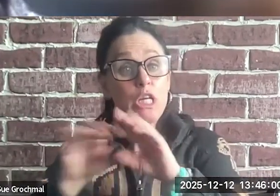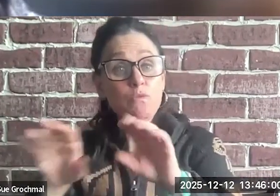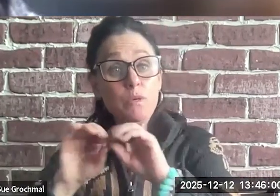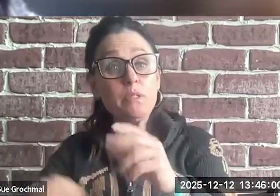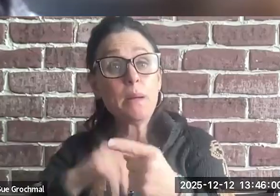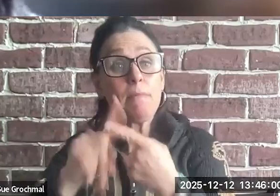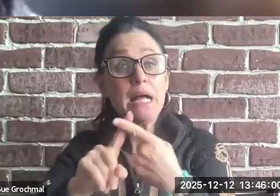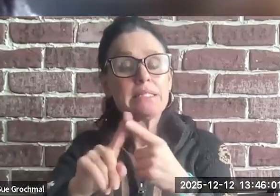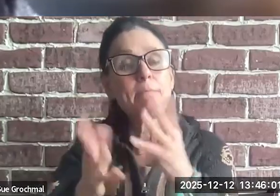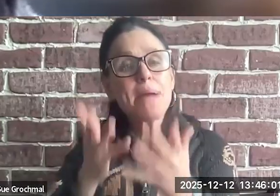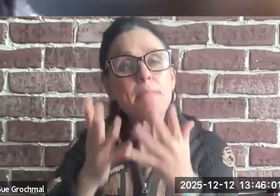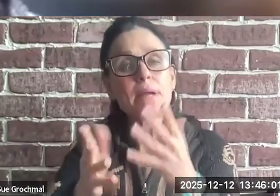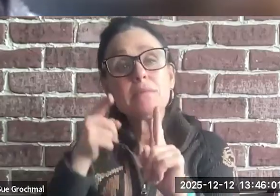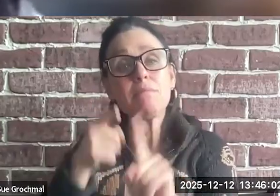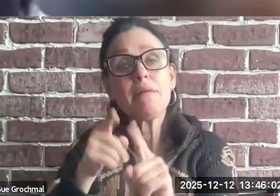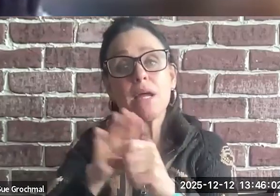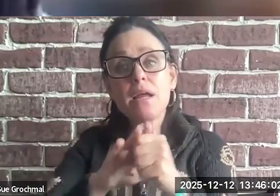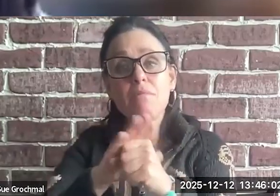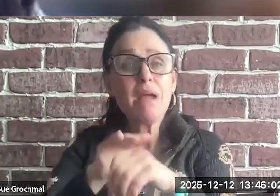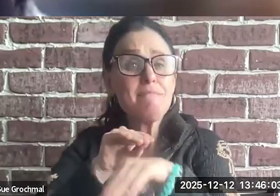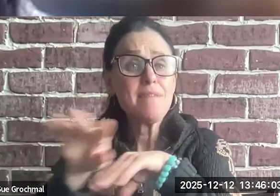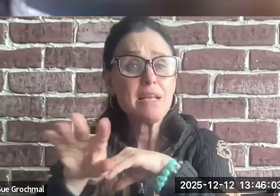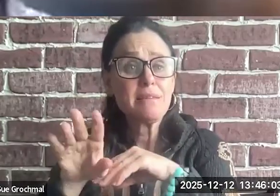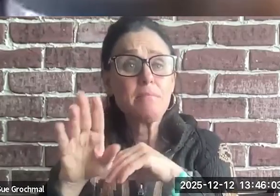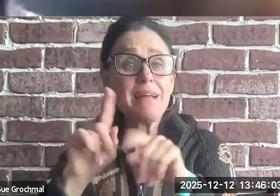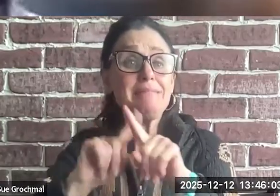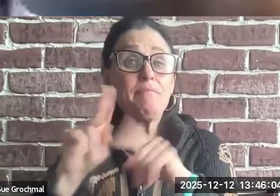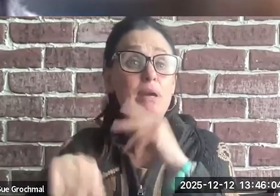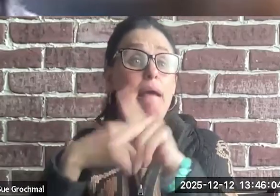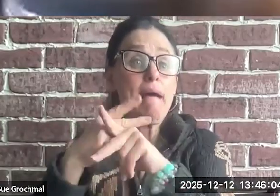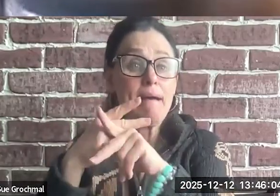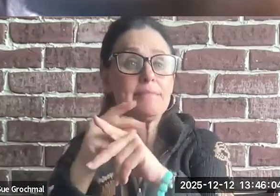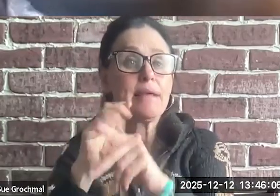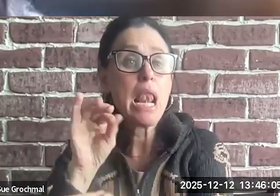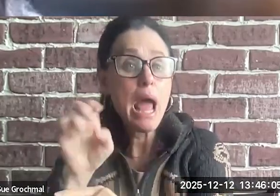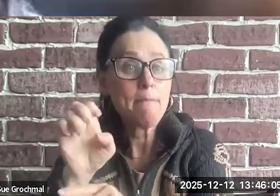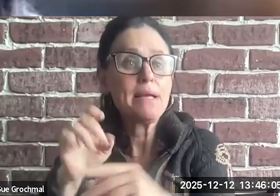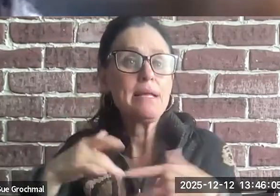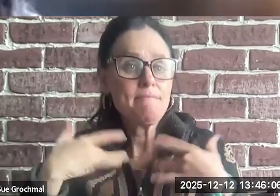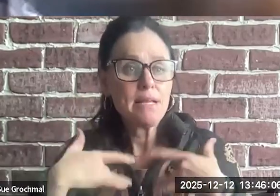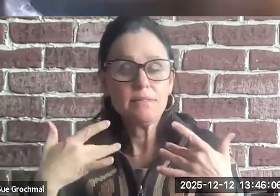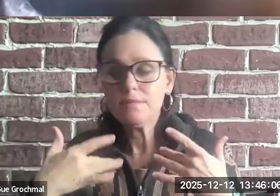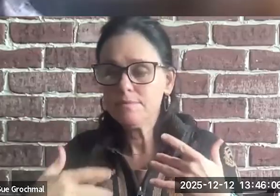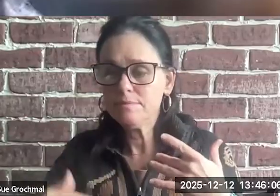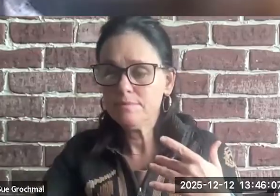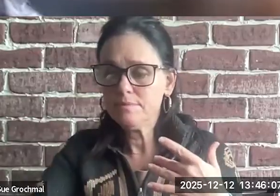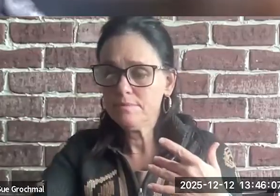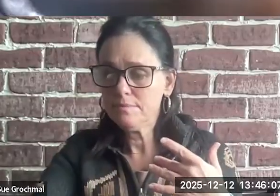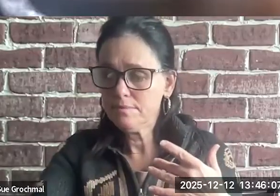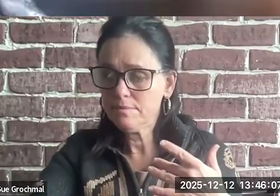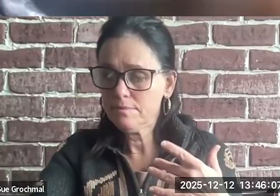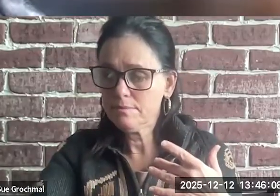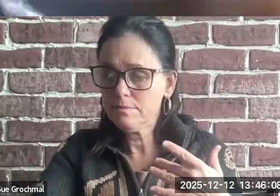maybe a certain area that is affected by different types of climate events. So yeah, happy to hear ideas